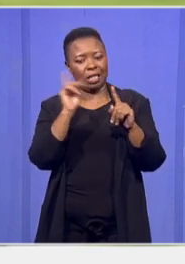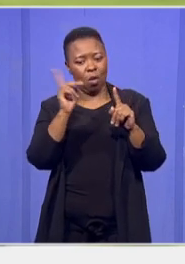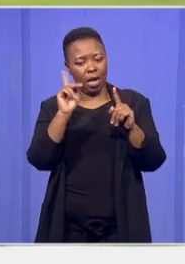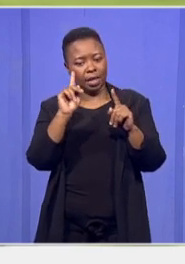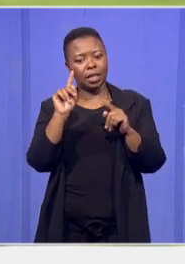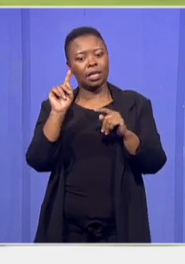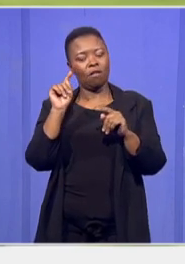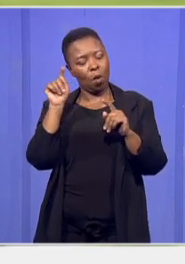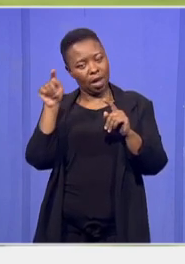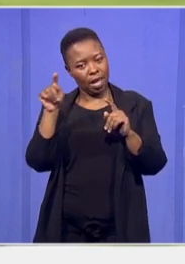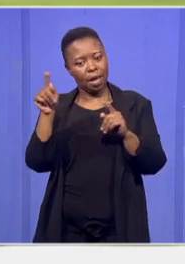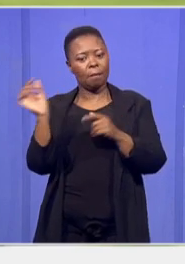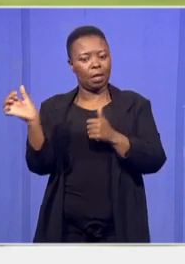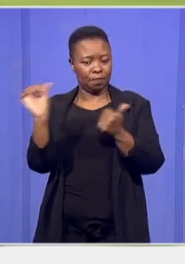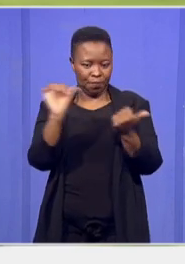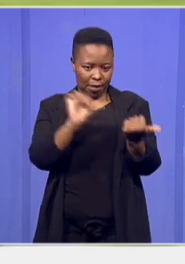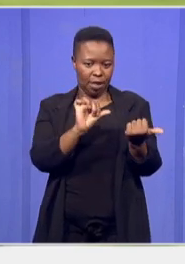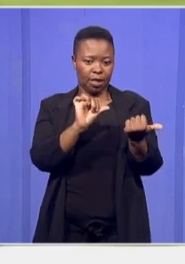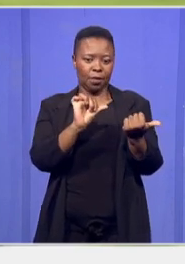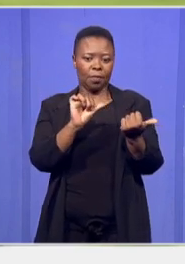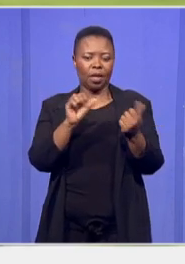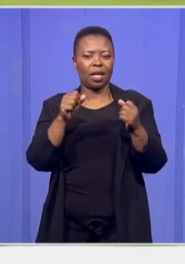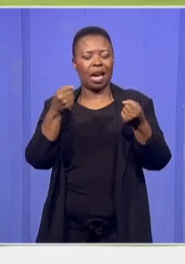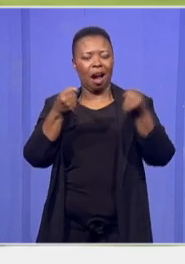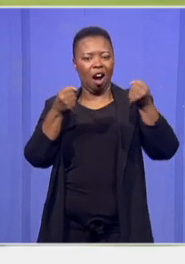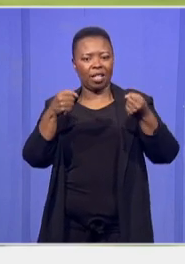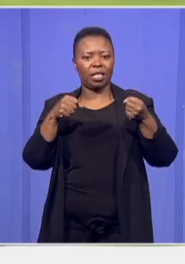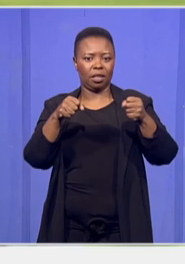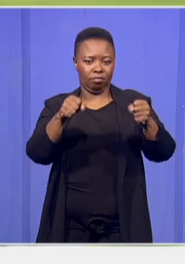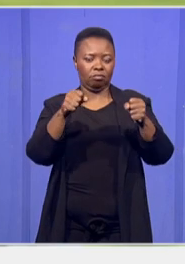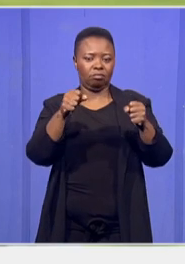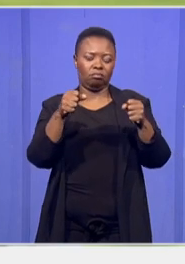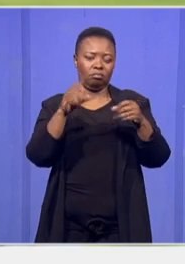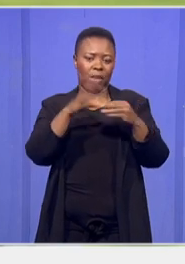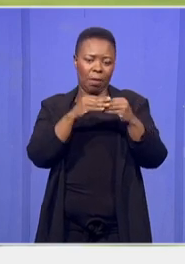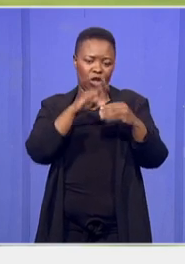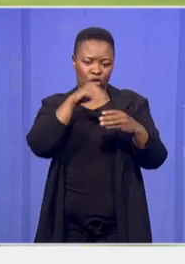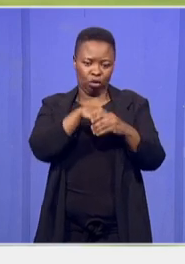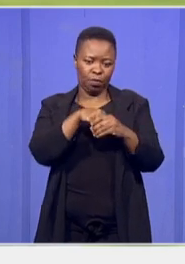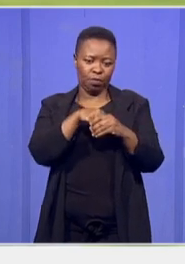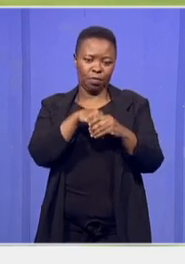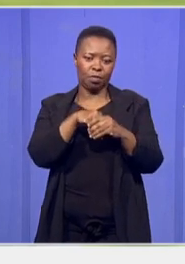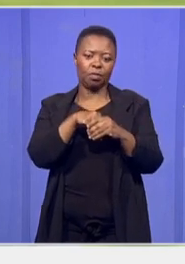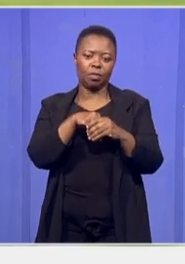retain his card going forward, so that we don't find ourselves